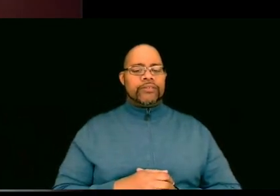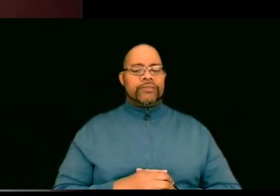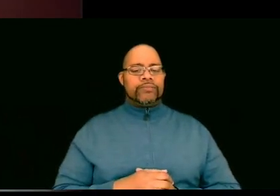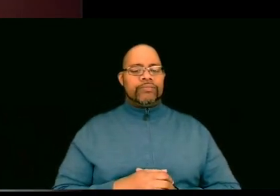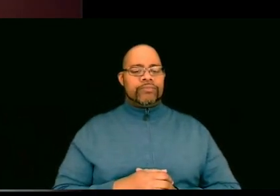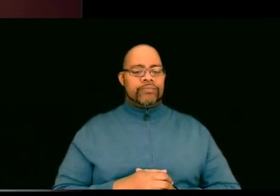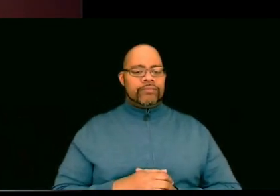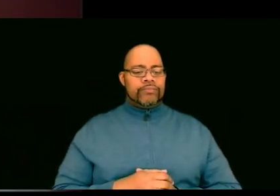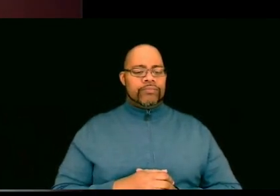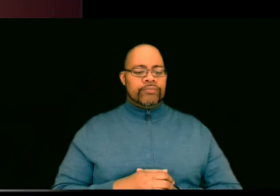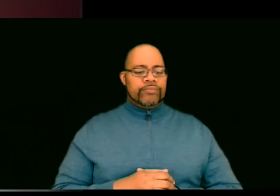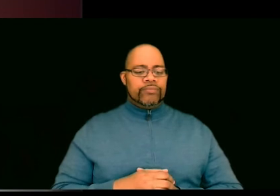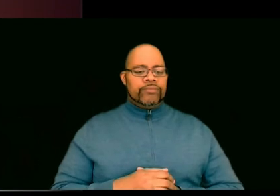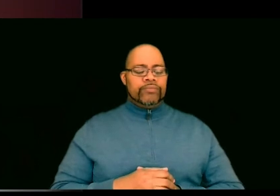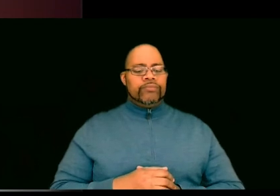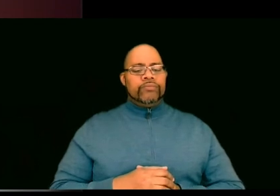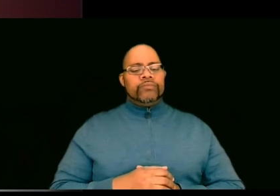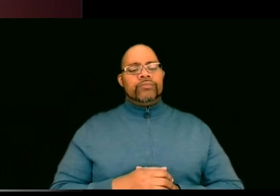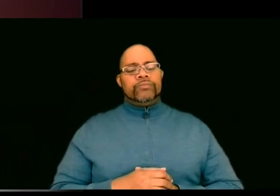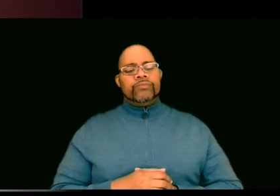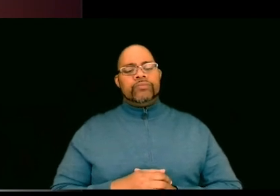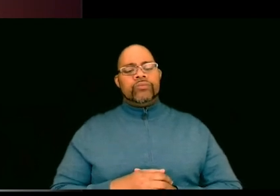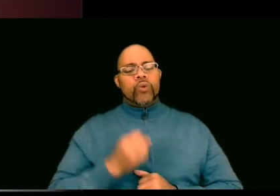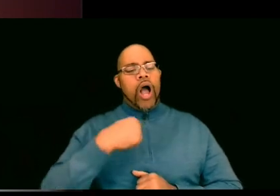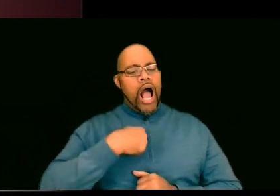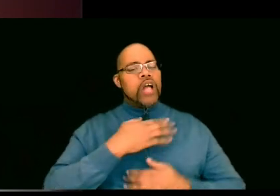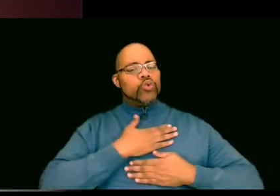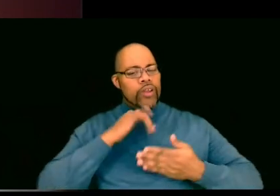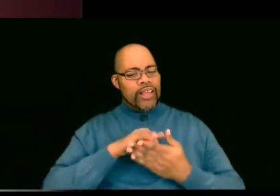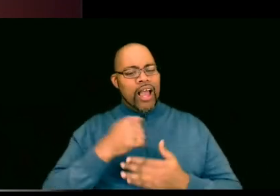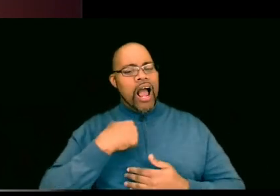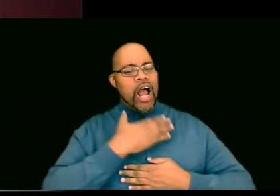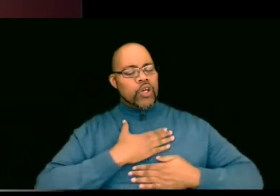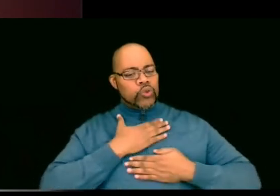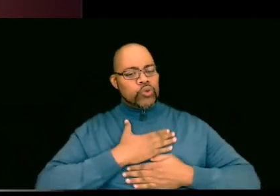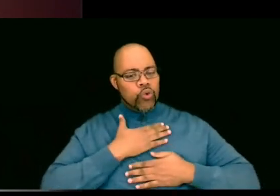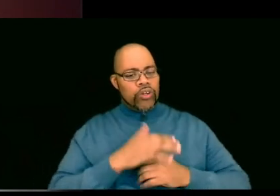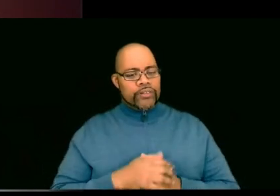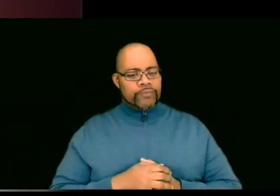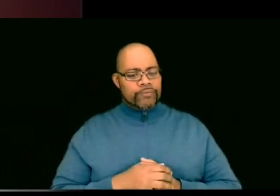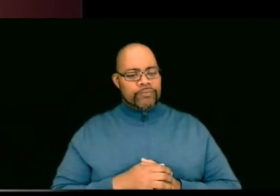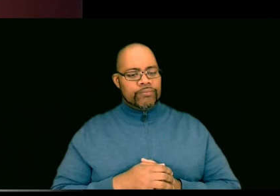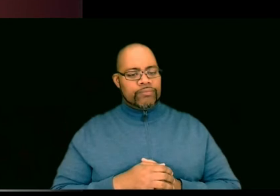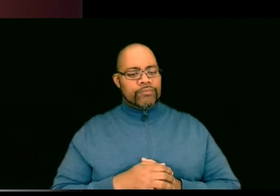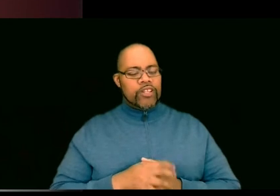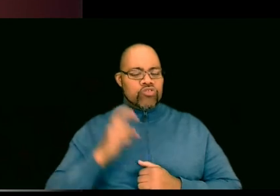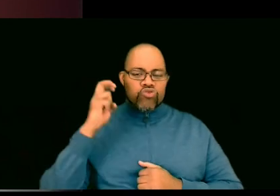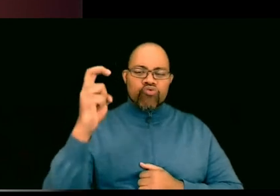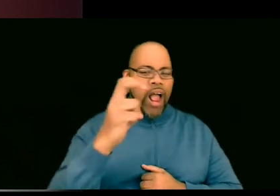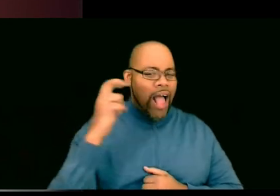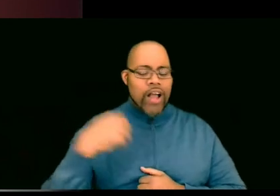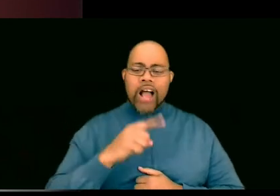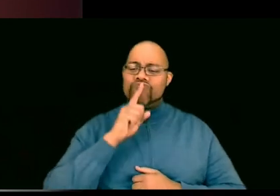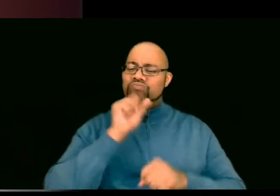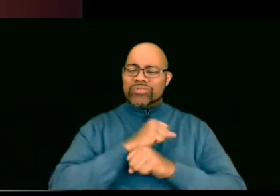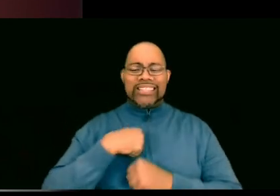and what have you. So I enjoyed that, and I enjoyed the